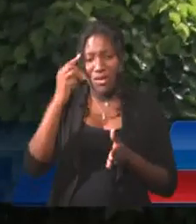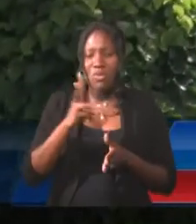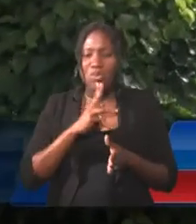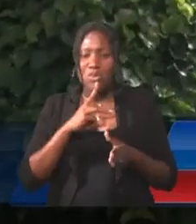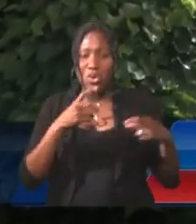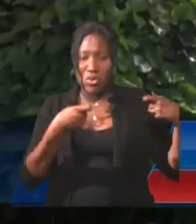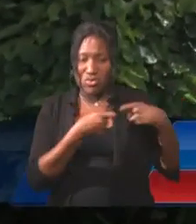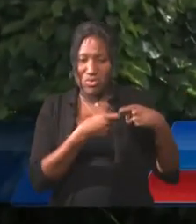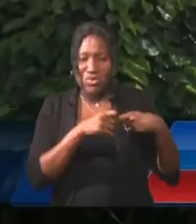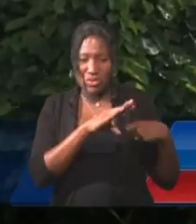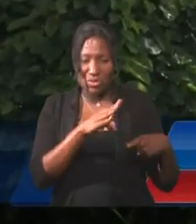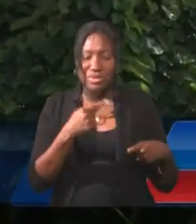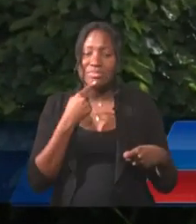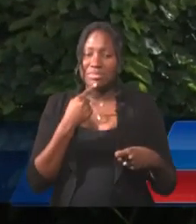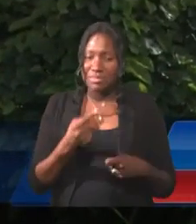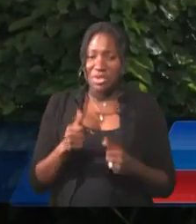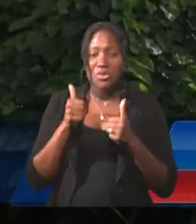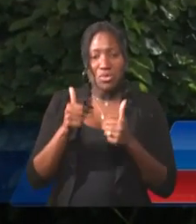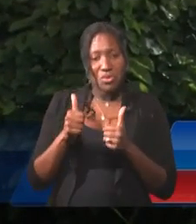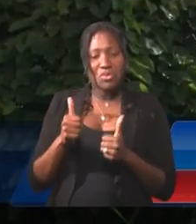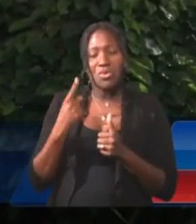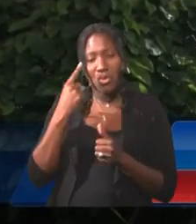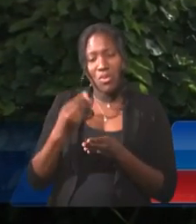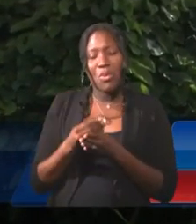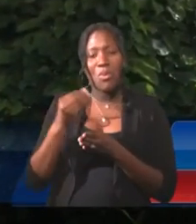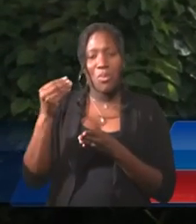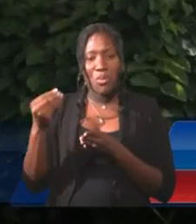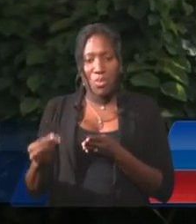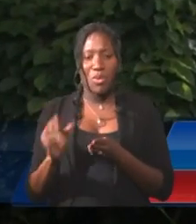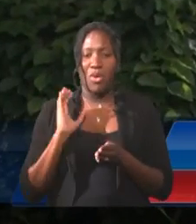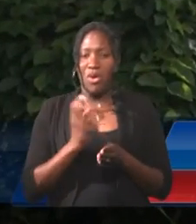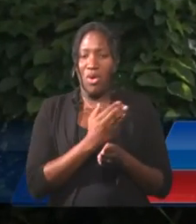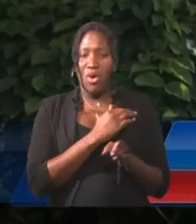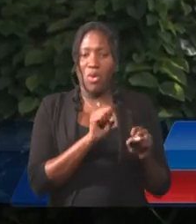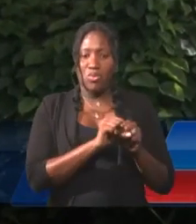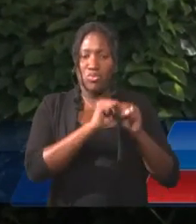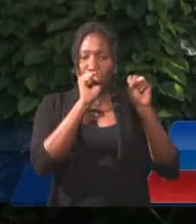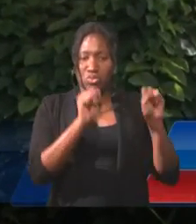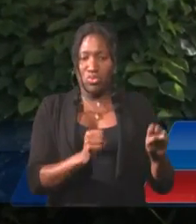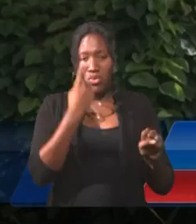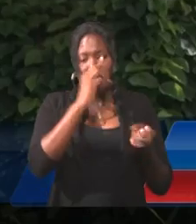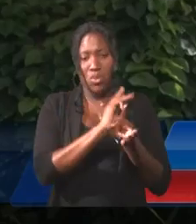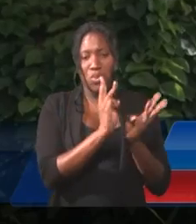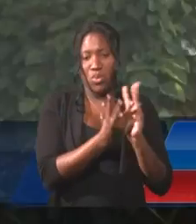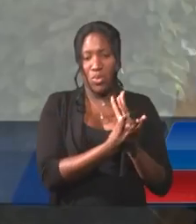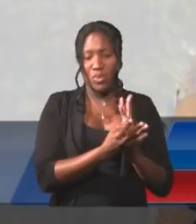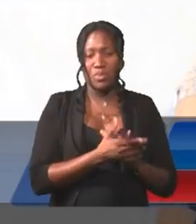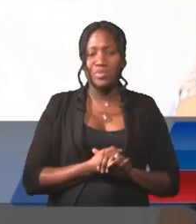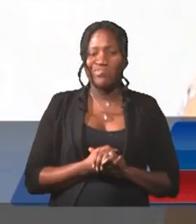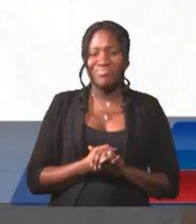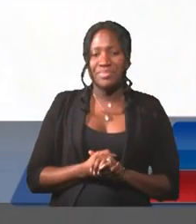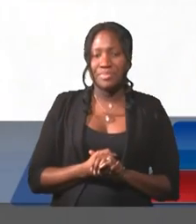is a timely investment in the Met Service to complement the recently recommissioned Doppler radar in Brasil Venado.